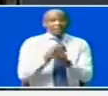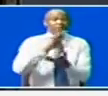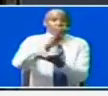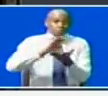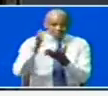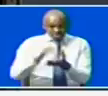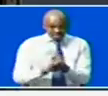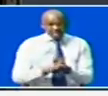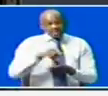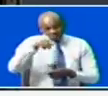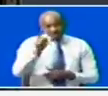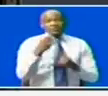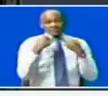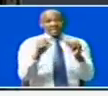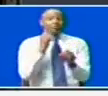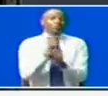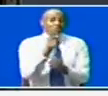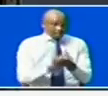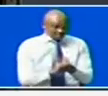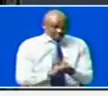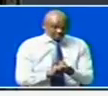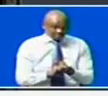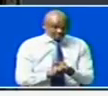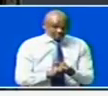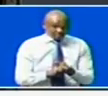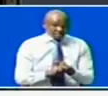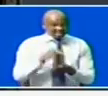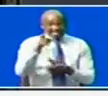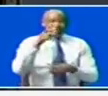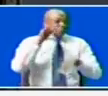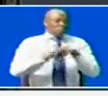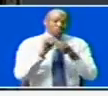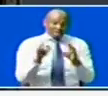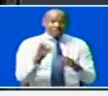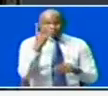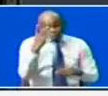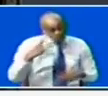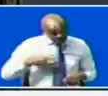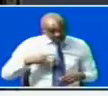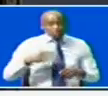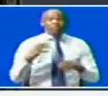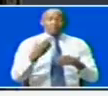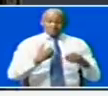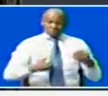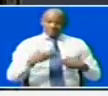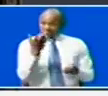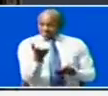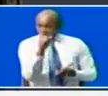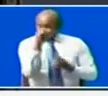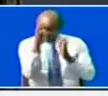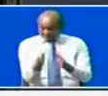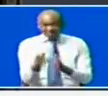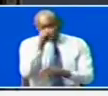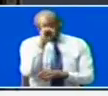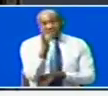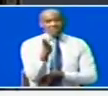is what they were trying to do. And it was not so good. Two people were injured, one of them